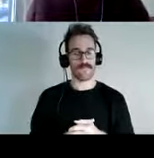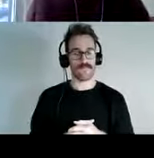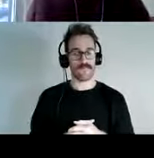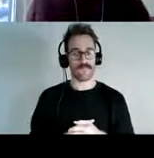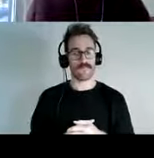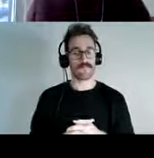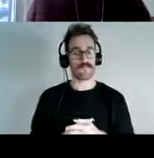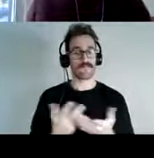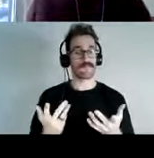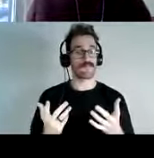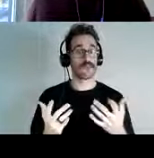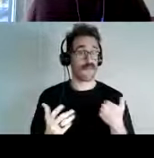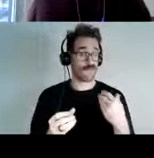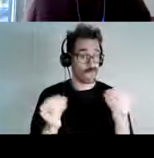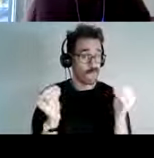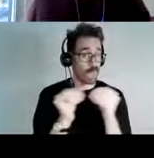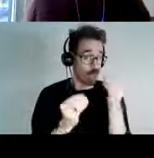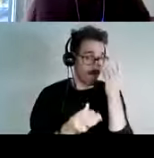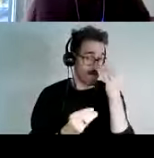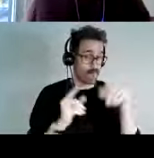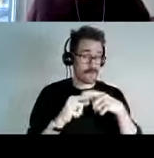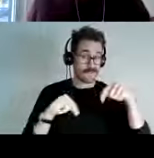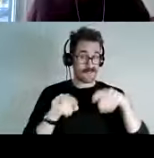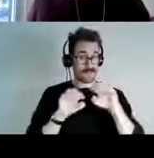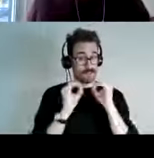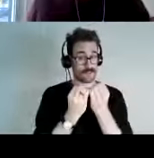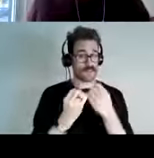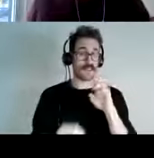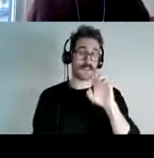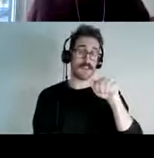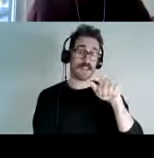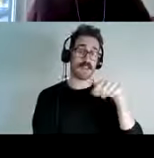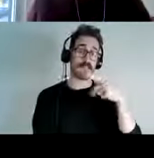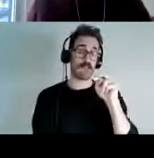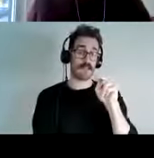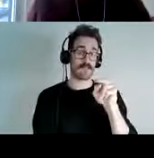about our organization at our website at eapon.ca.